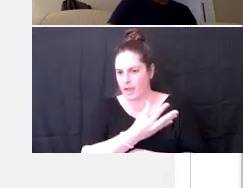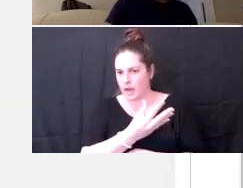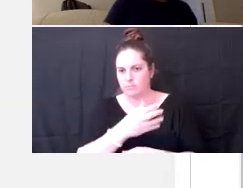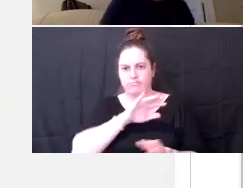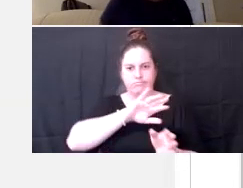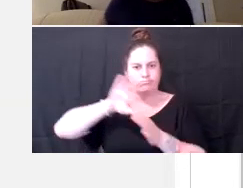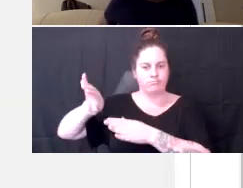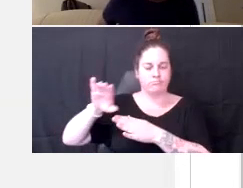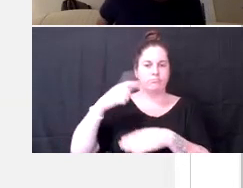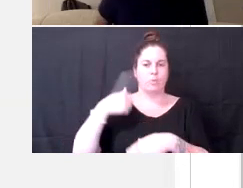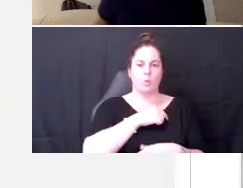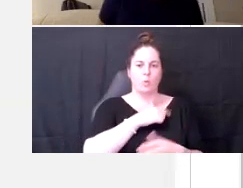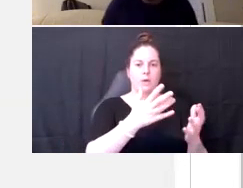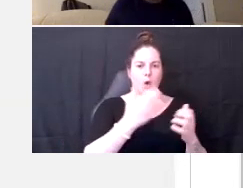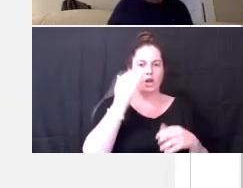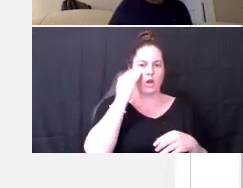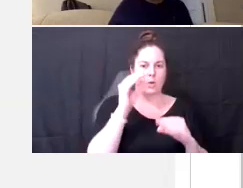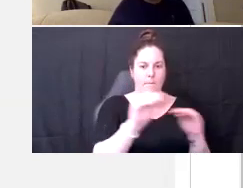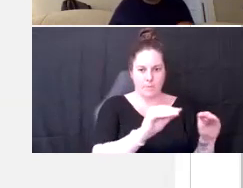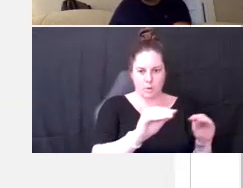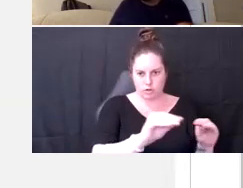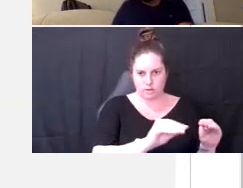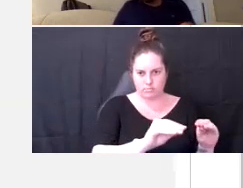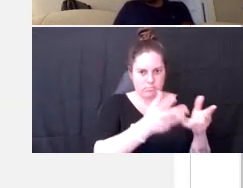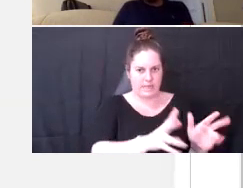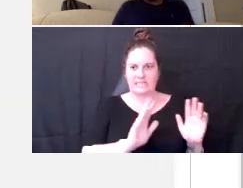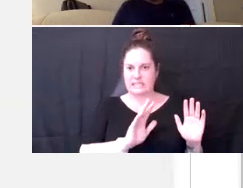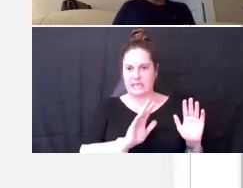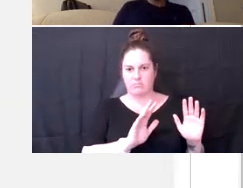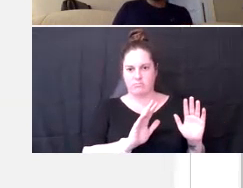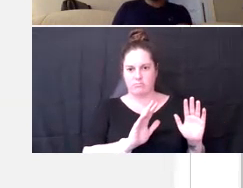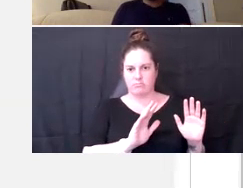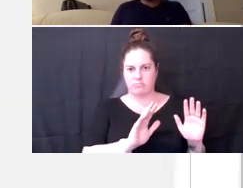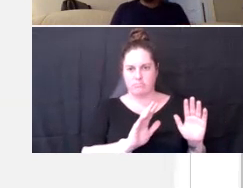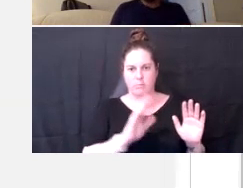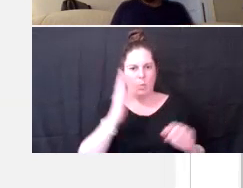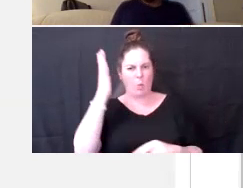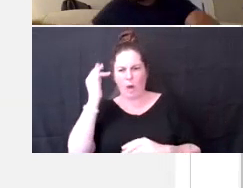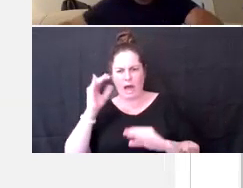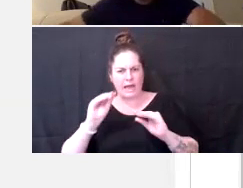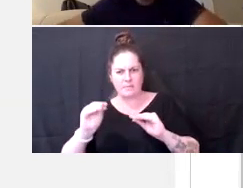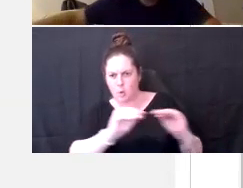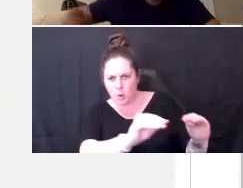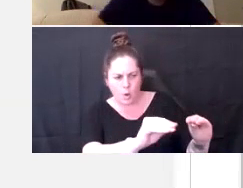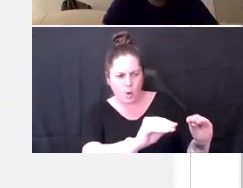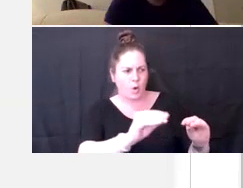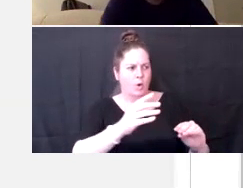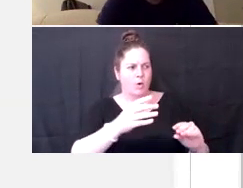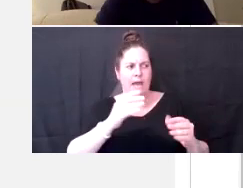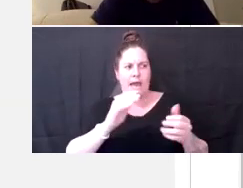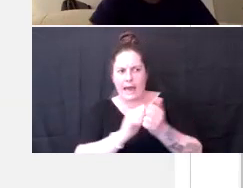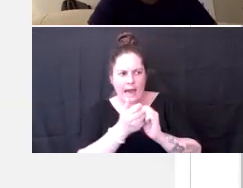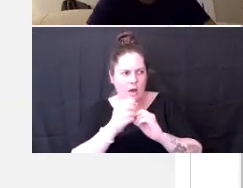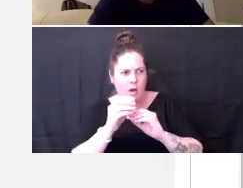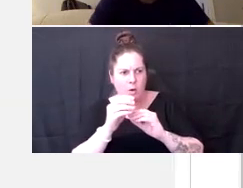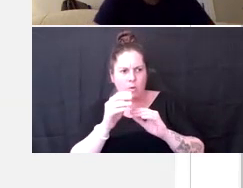move. We don't care why it's in motion or what caused it to be in motion. We just want to describe